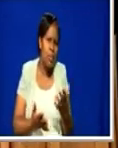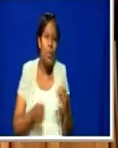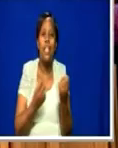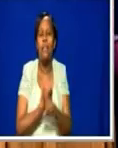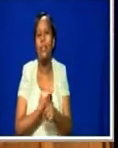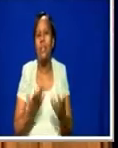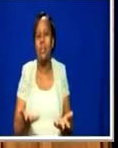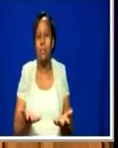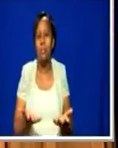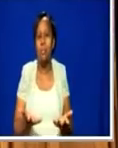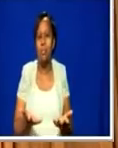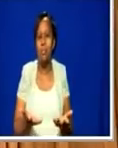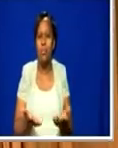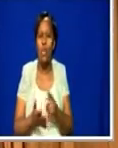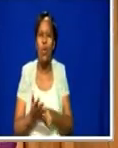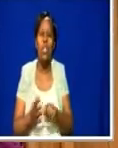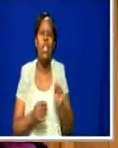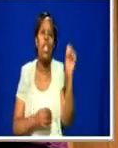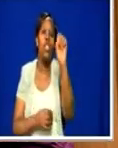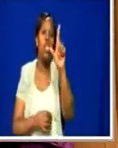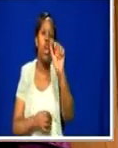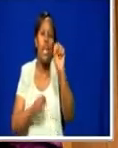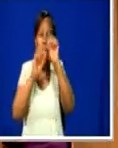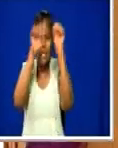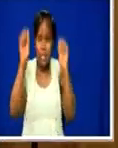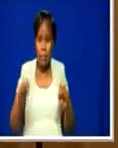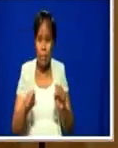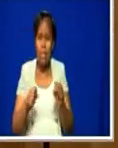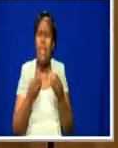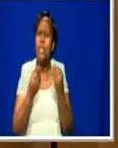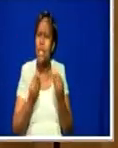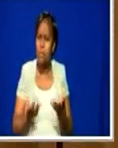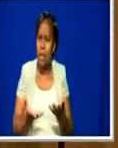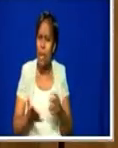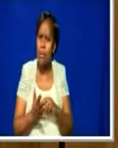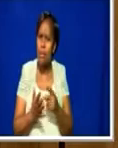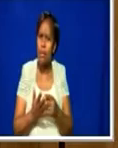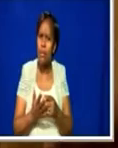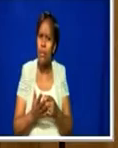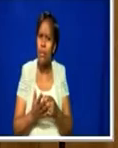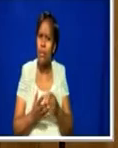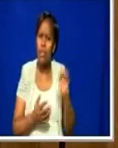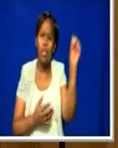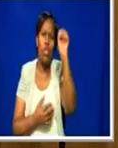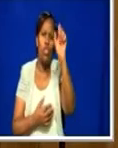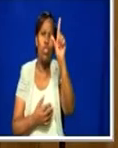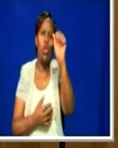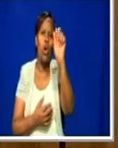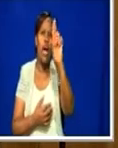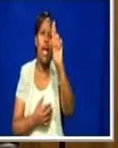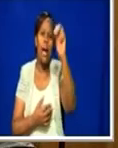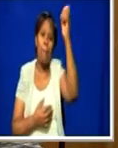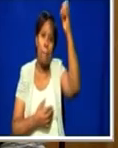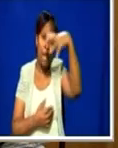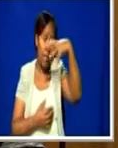what is solar system? What is the difference? And what is solar system? The solar system is simply... No, solar panel. I see solar panels.